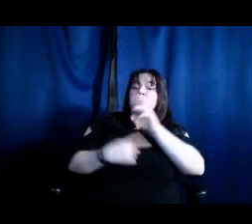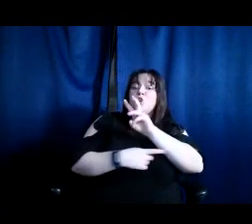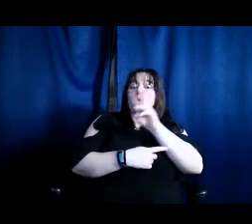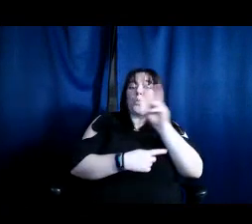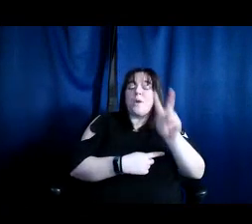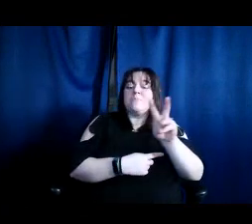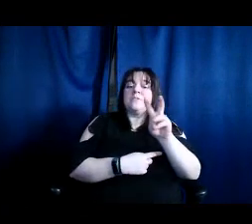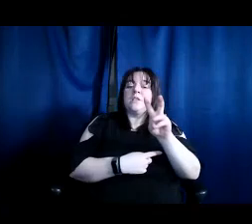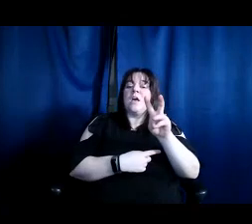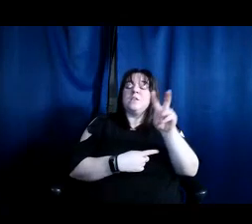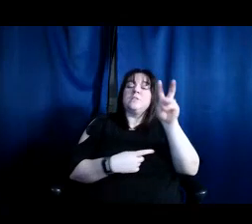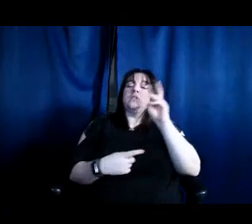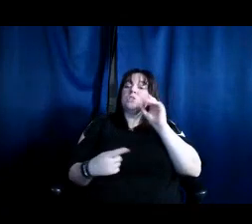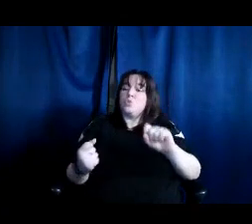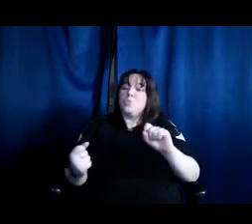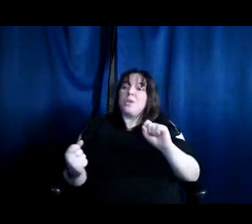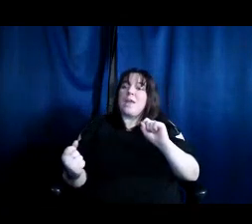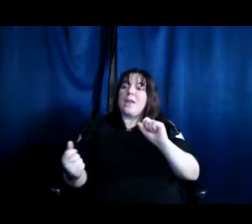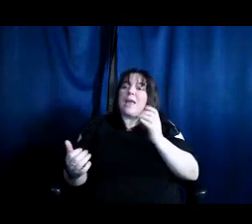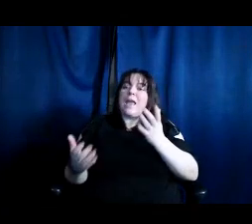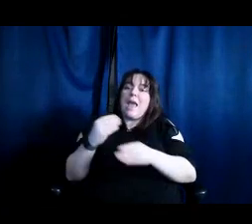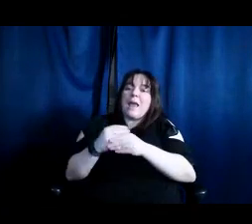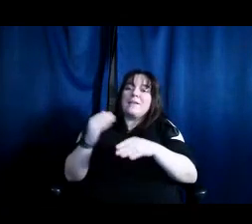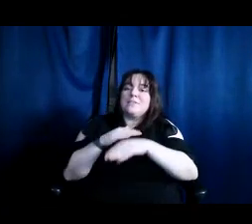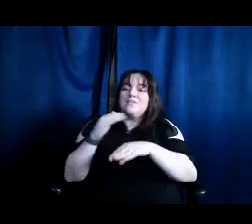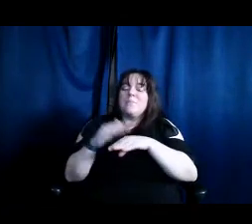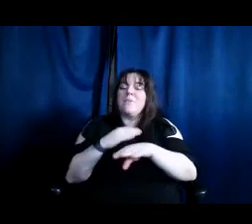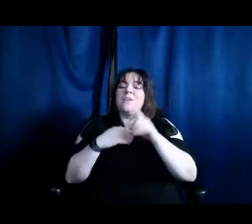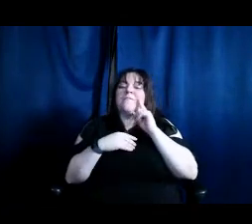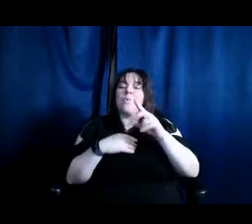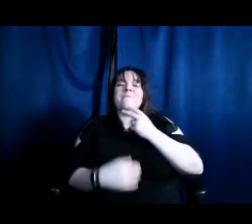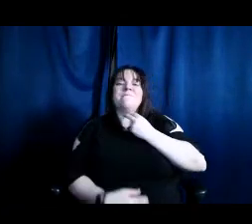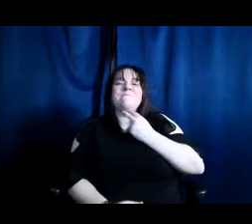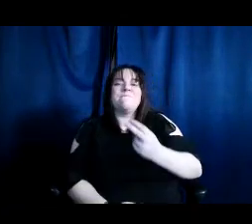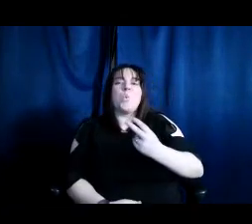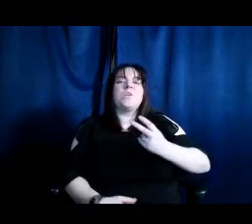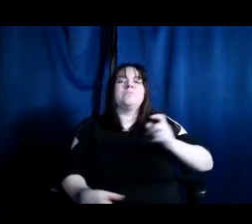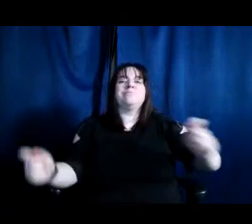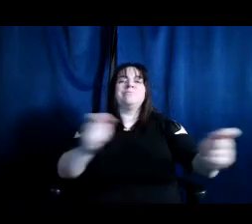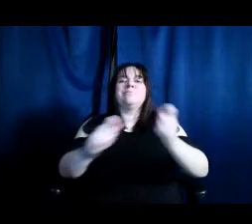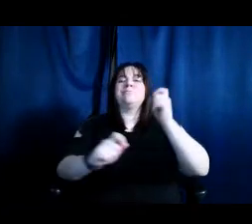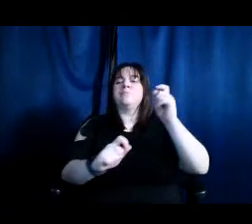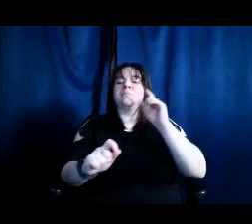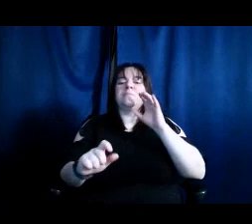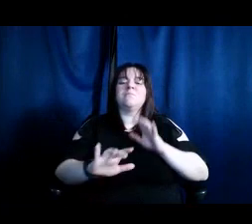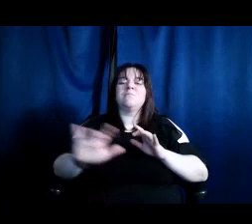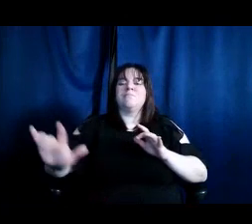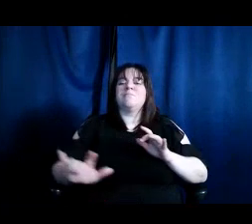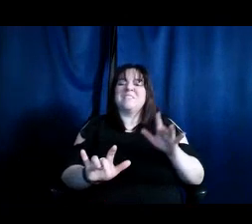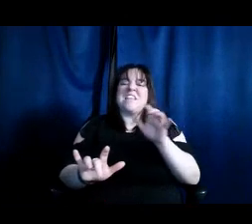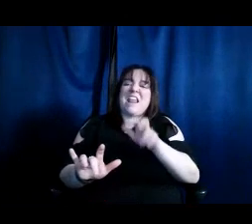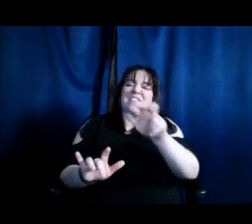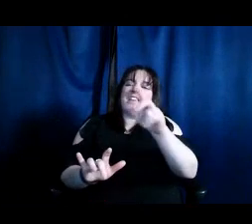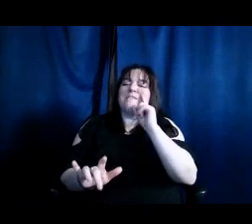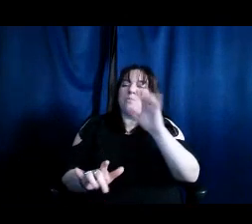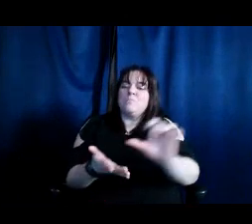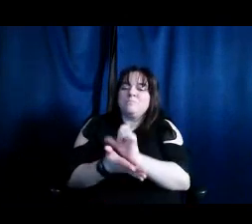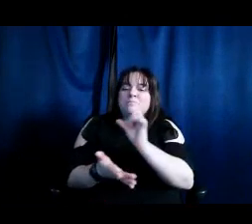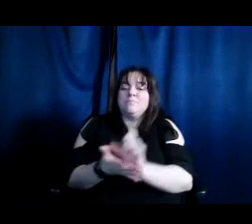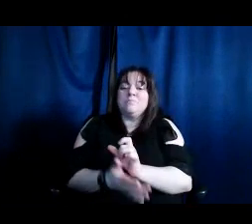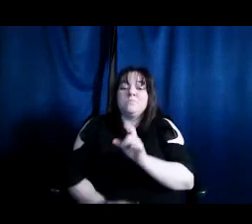voice. Add skip links. Include links on your website to skip the main content of the page.